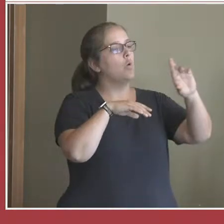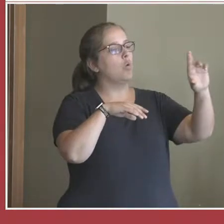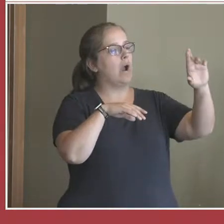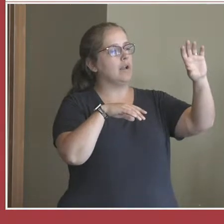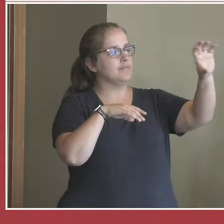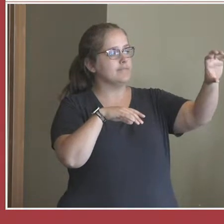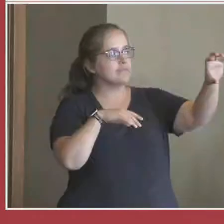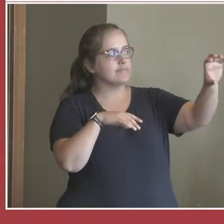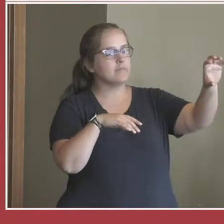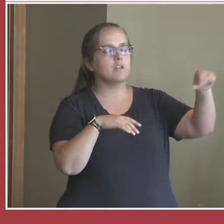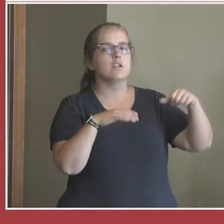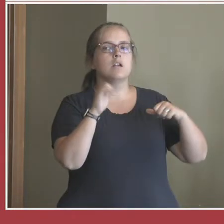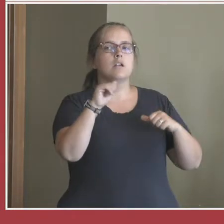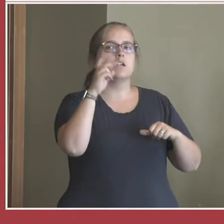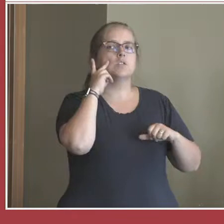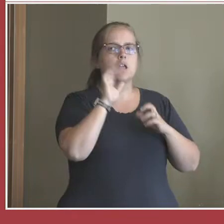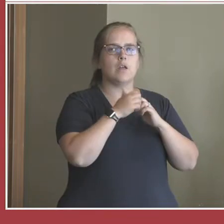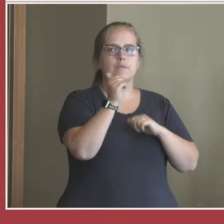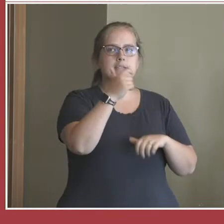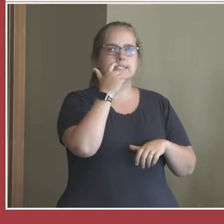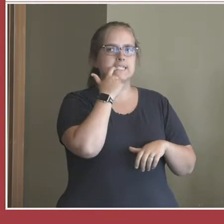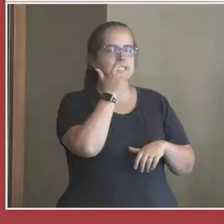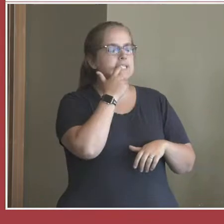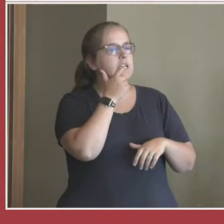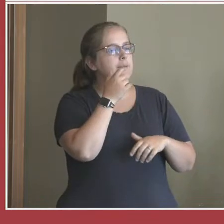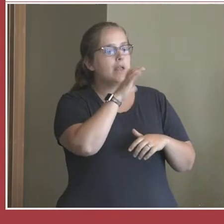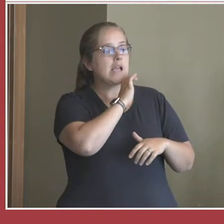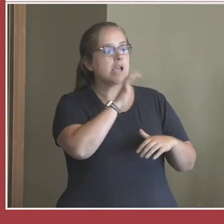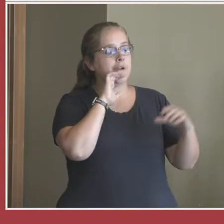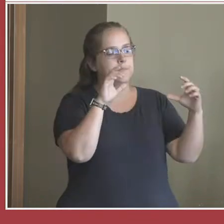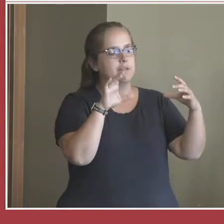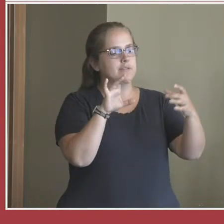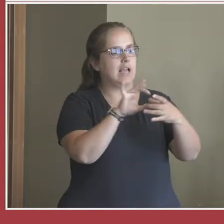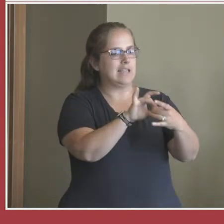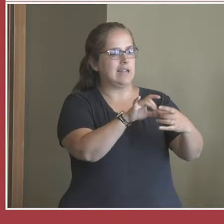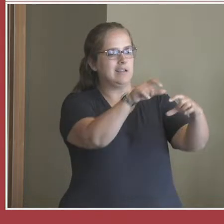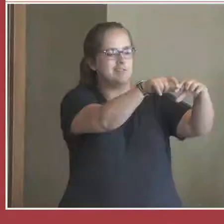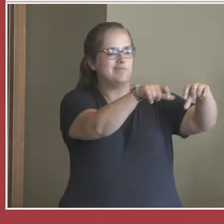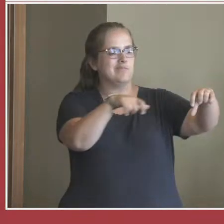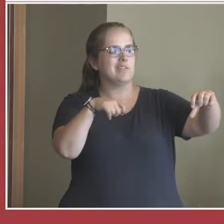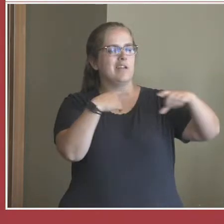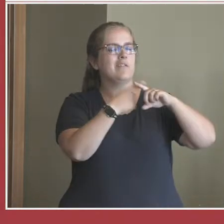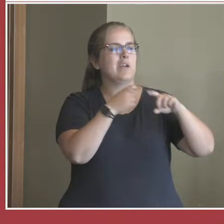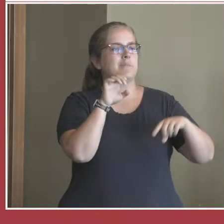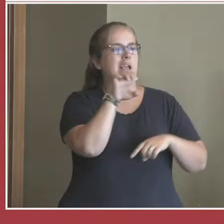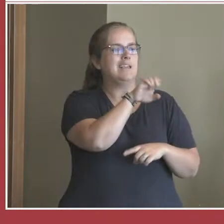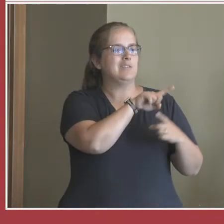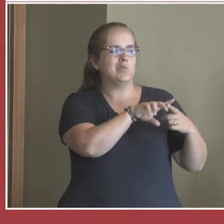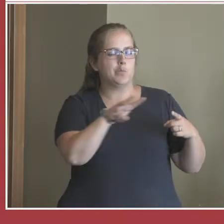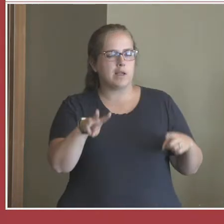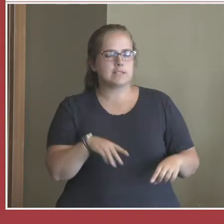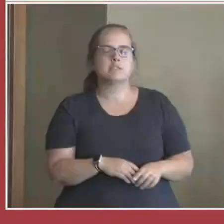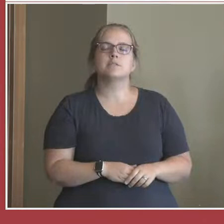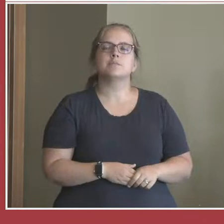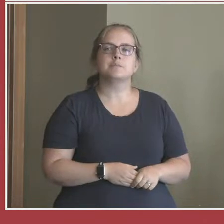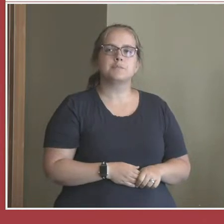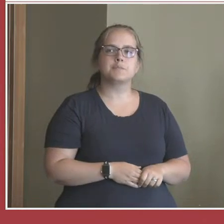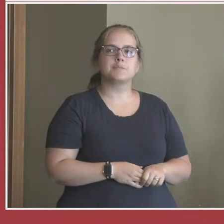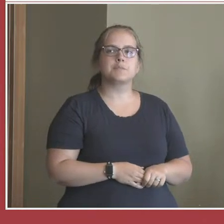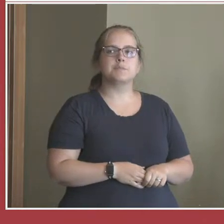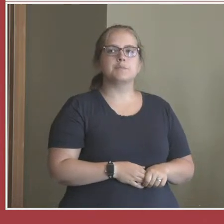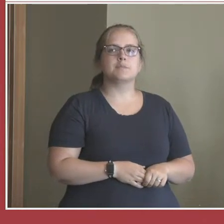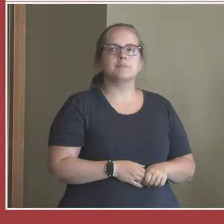image, and you can see how that glassy commons connects across the campus from east to west.